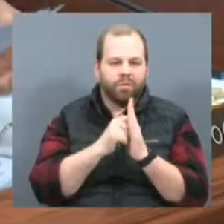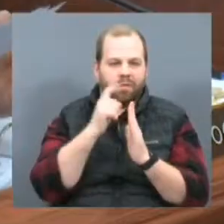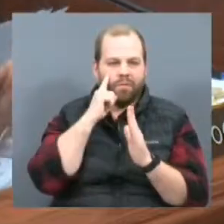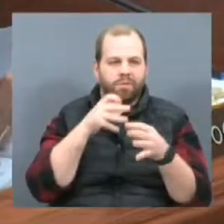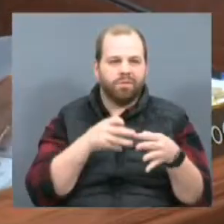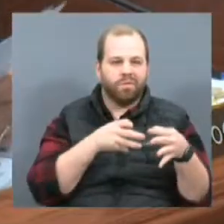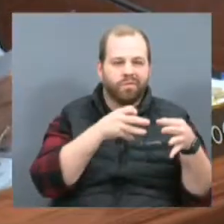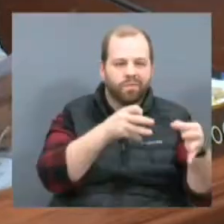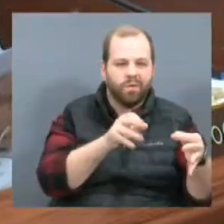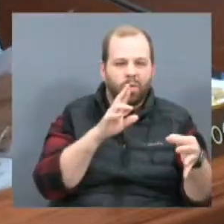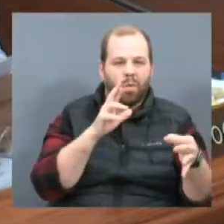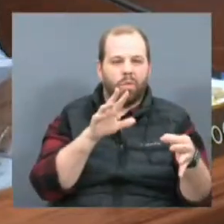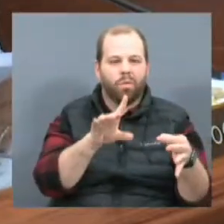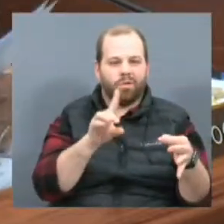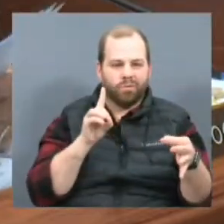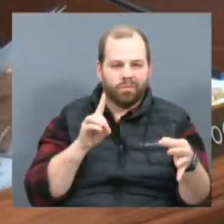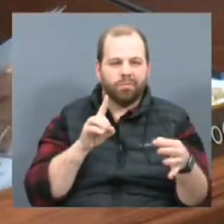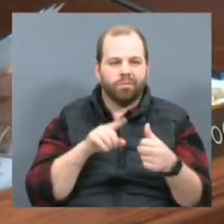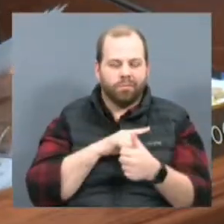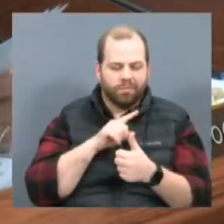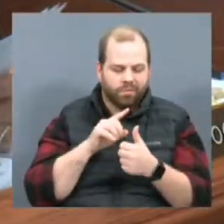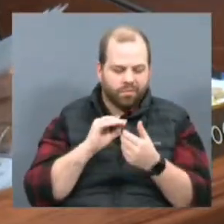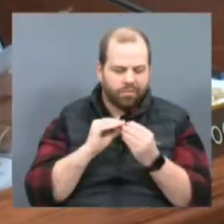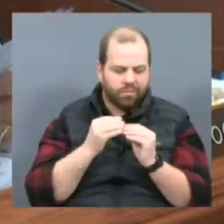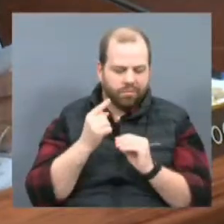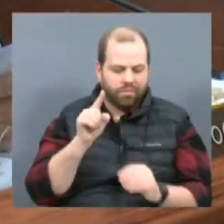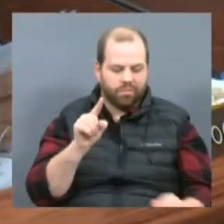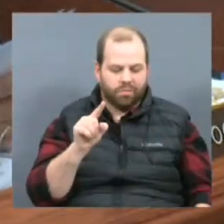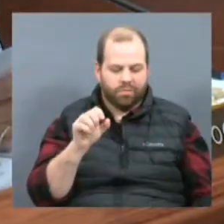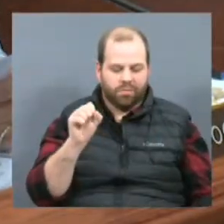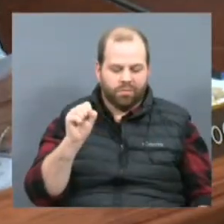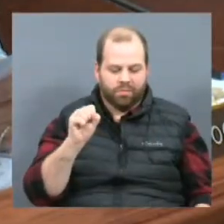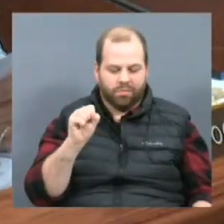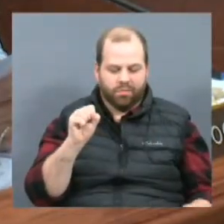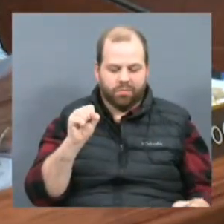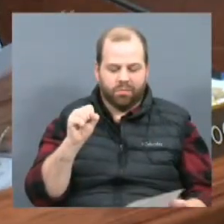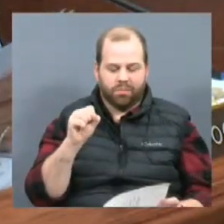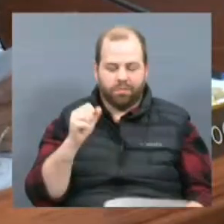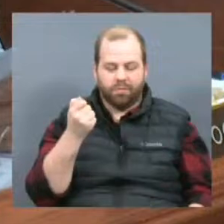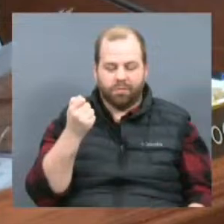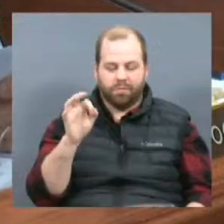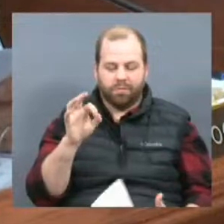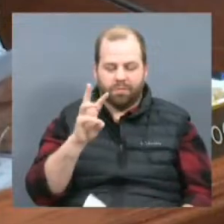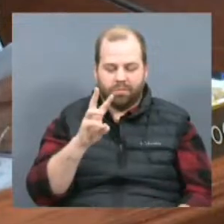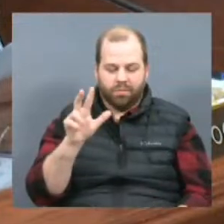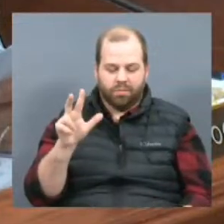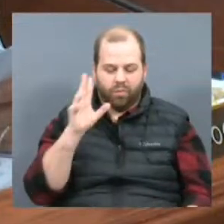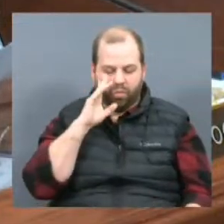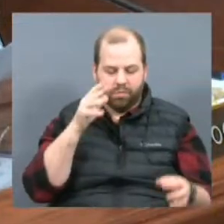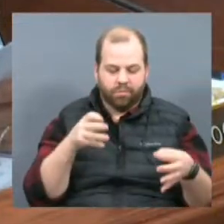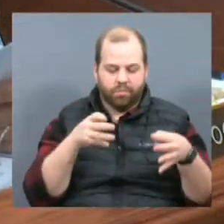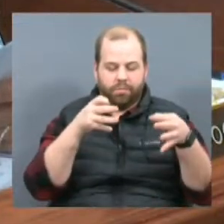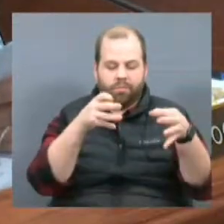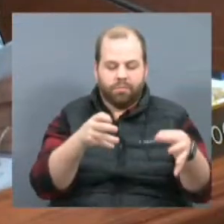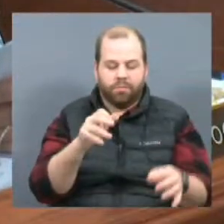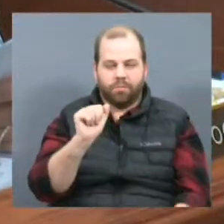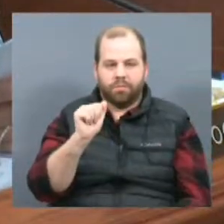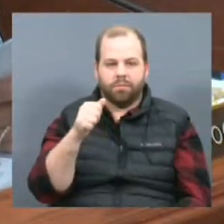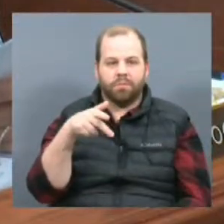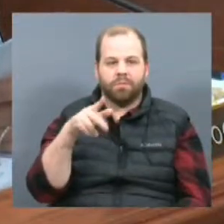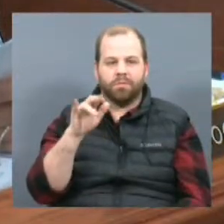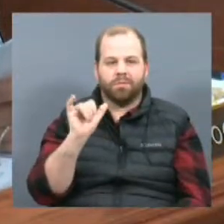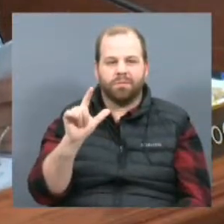or withdrawal. Item 1, S16 or 1963 is being deferred to the April